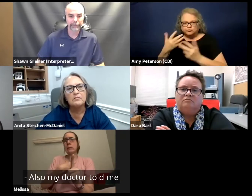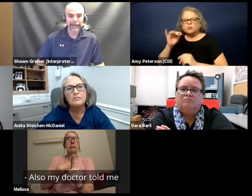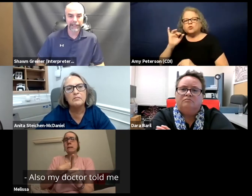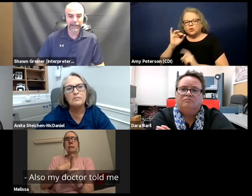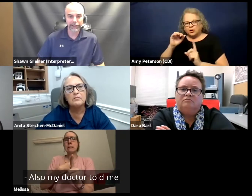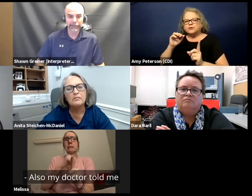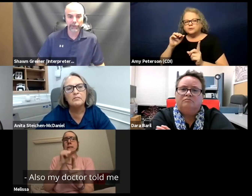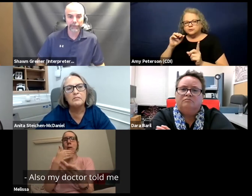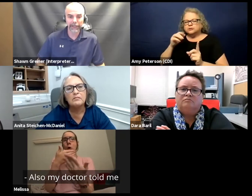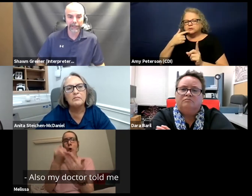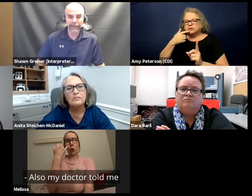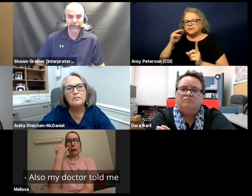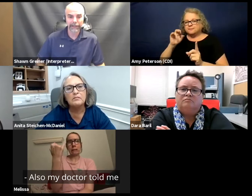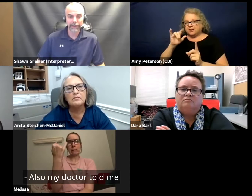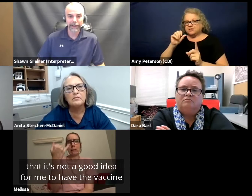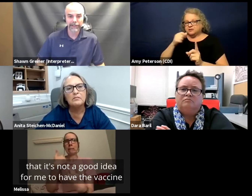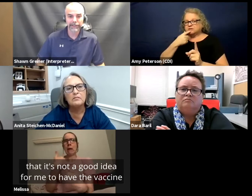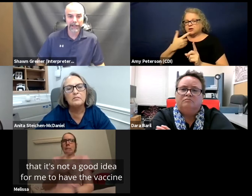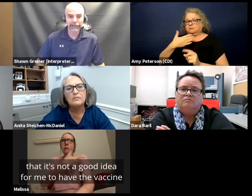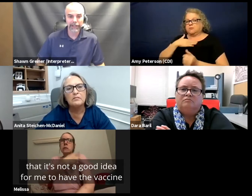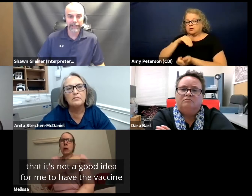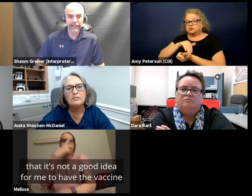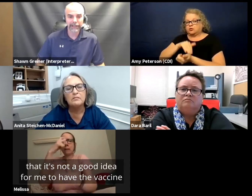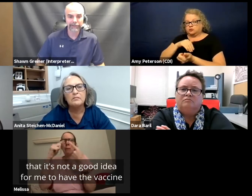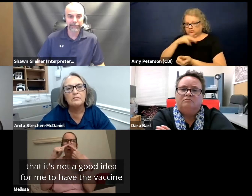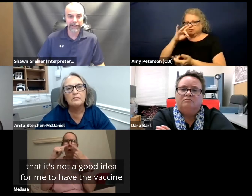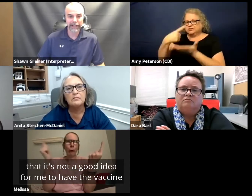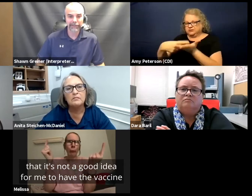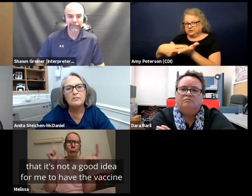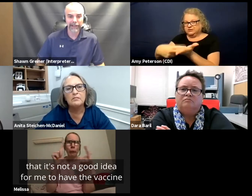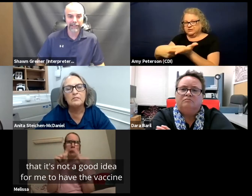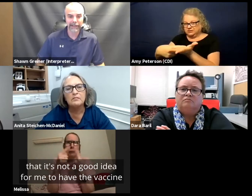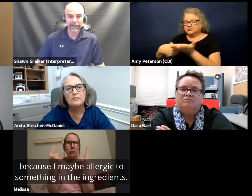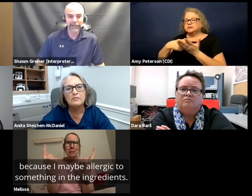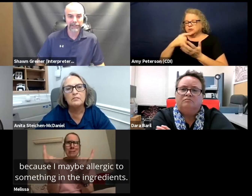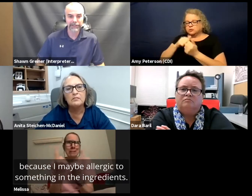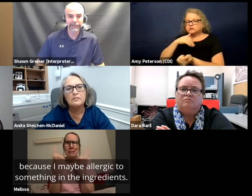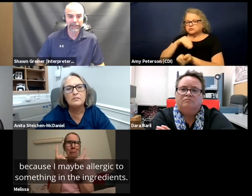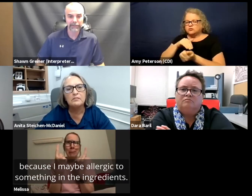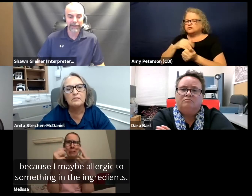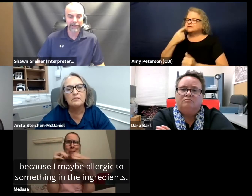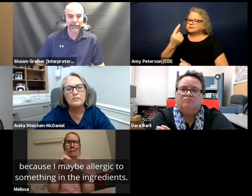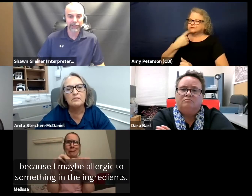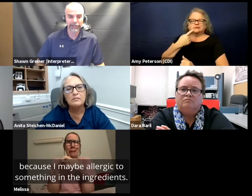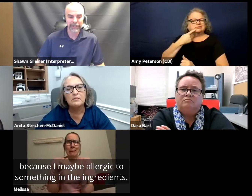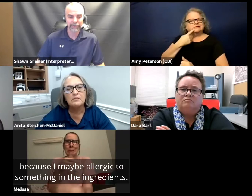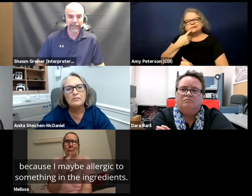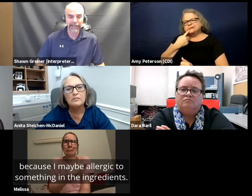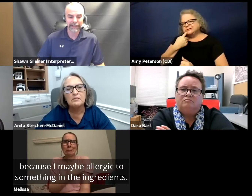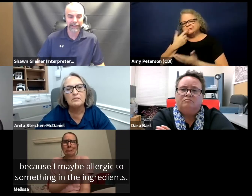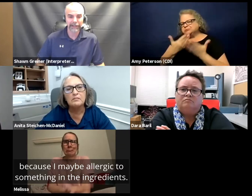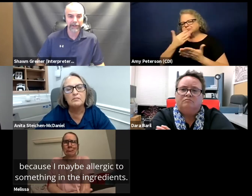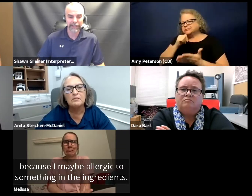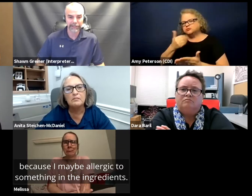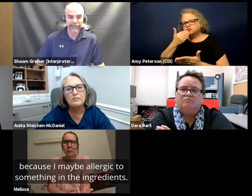Also, my doctor told me that it's not a good idea for me to have the vaccine because maybe allergic to something